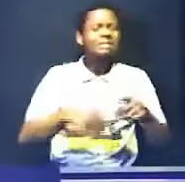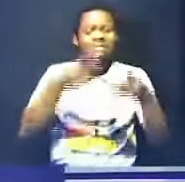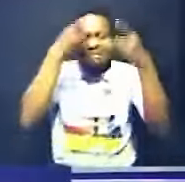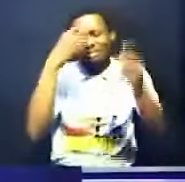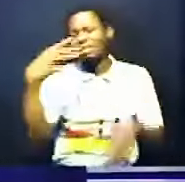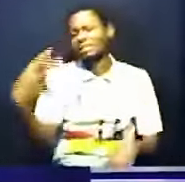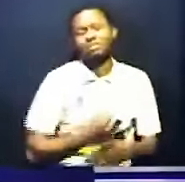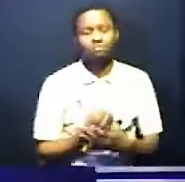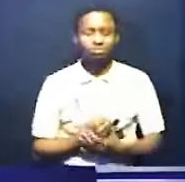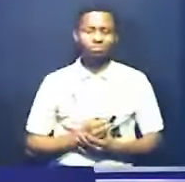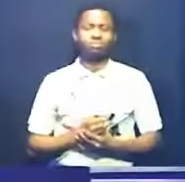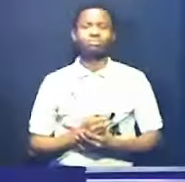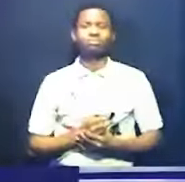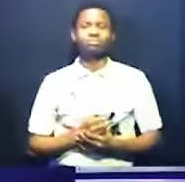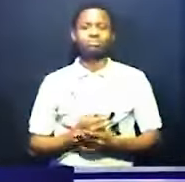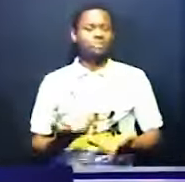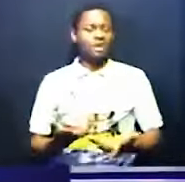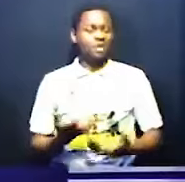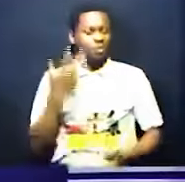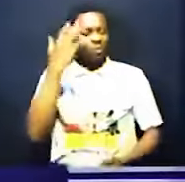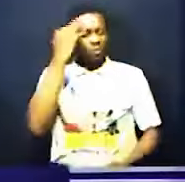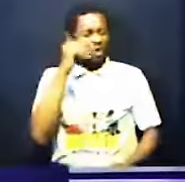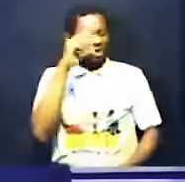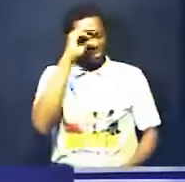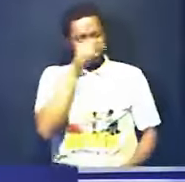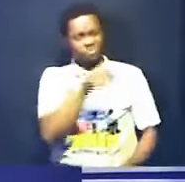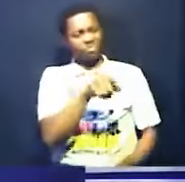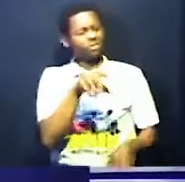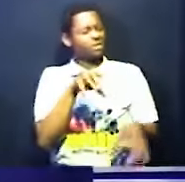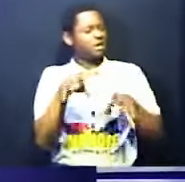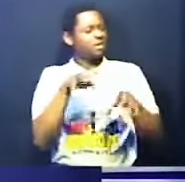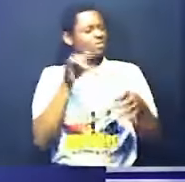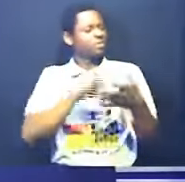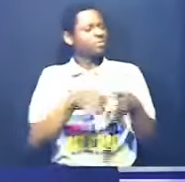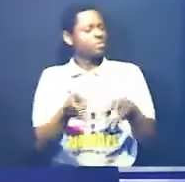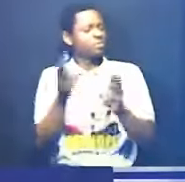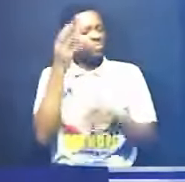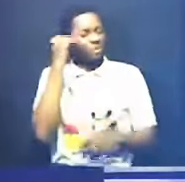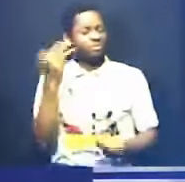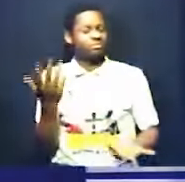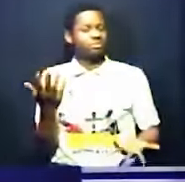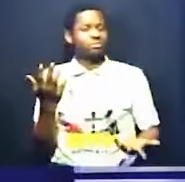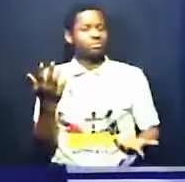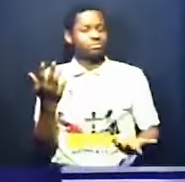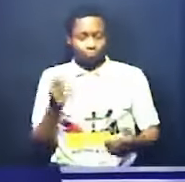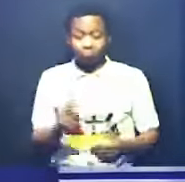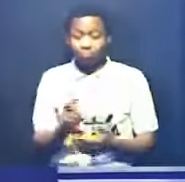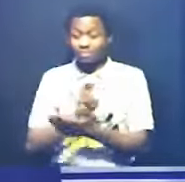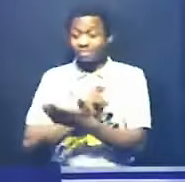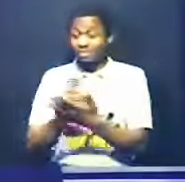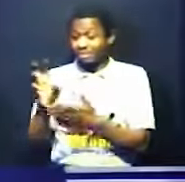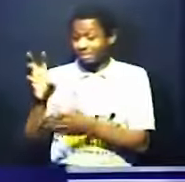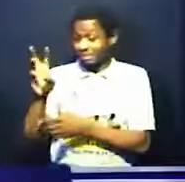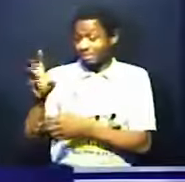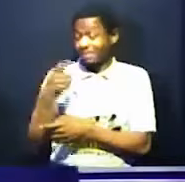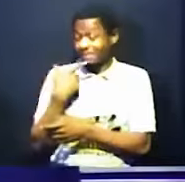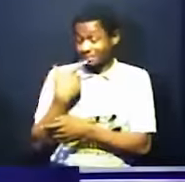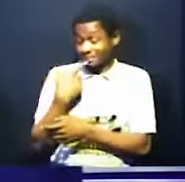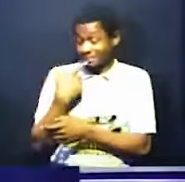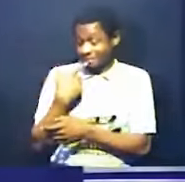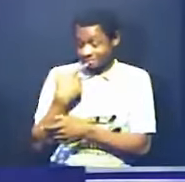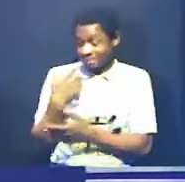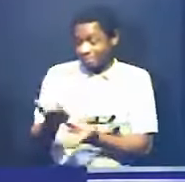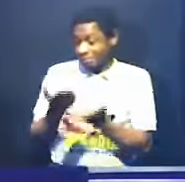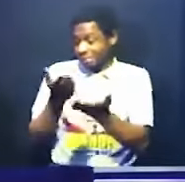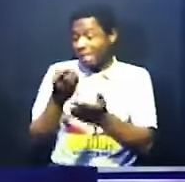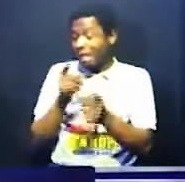Why did he do that? I didn't see an Adonia or yes, sir. verses seems to suggest the